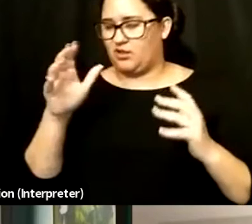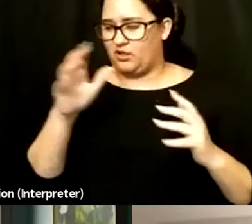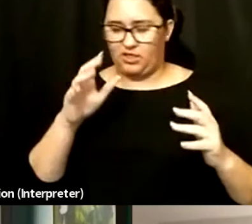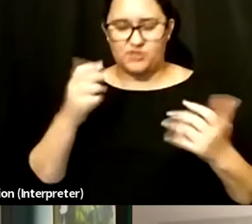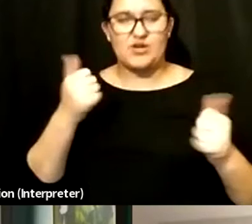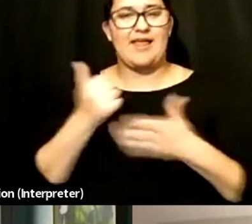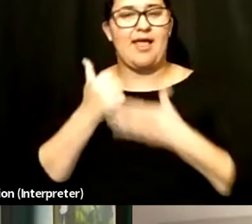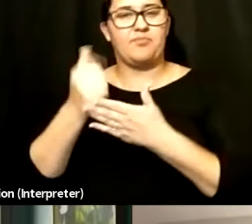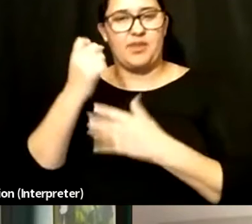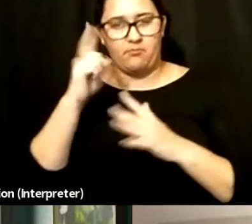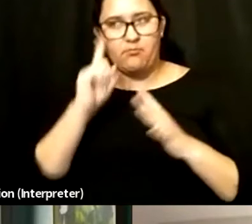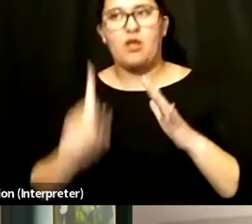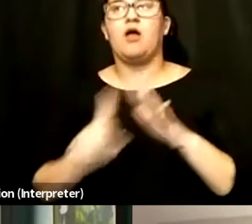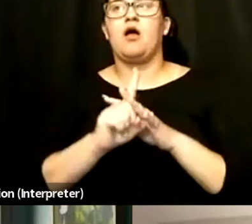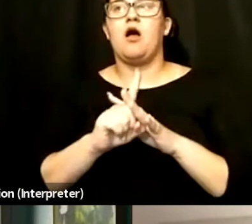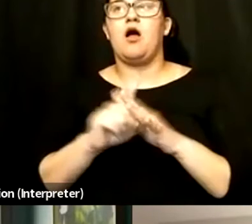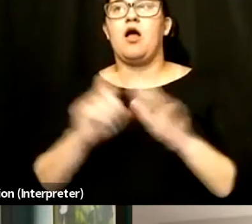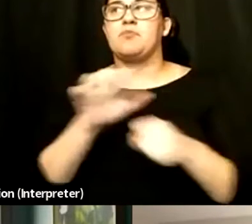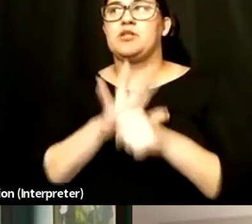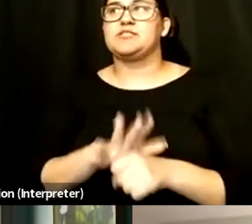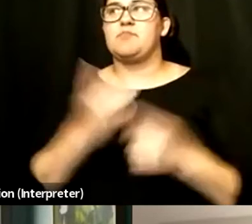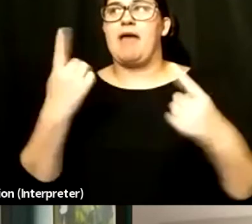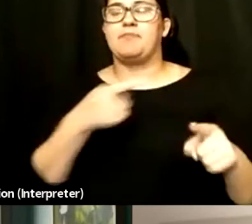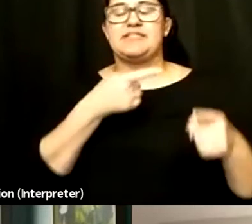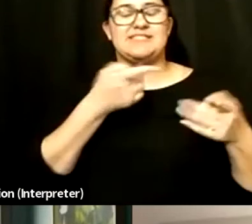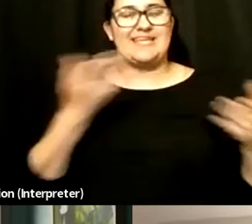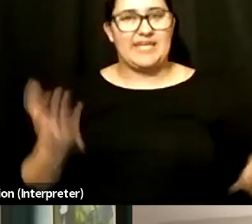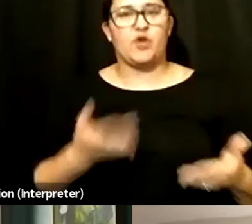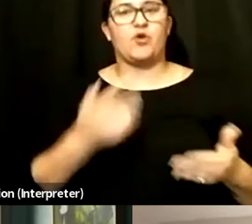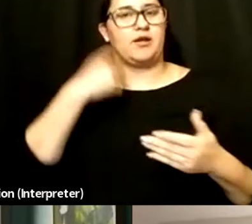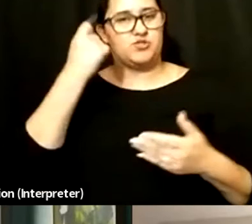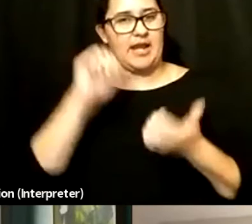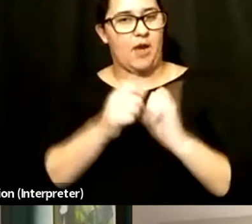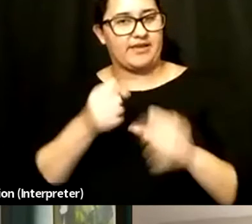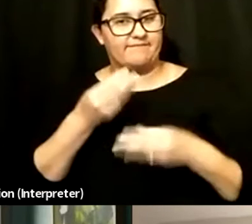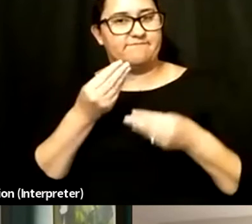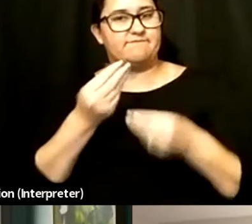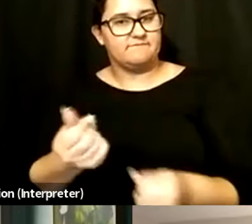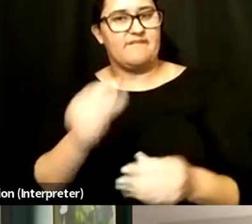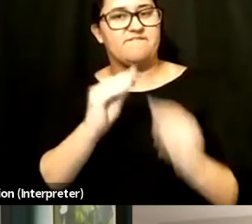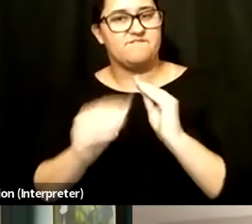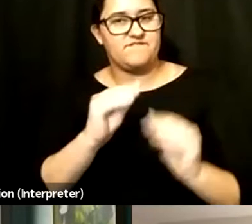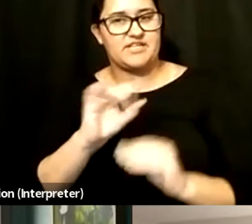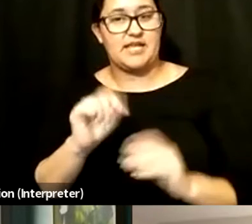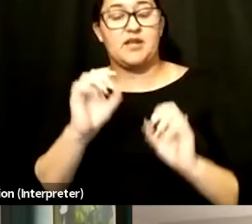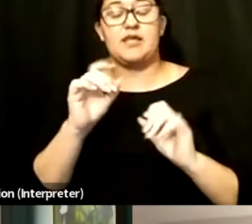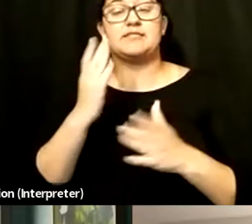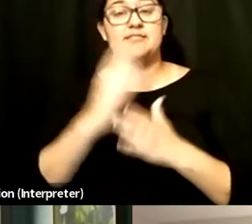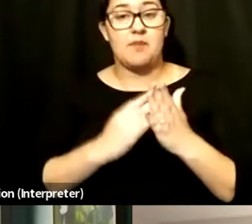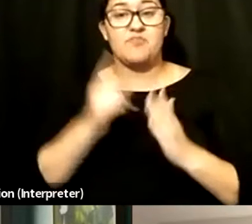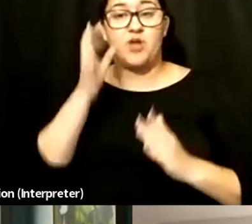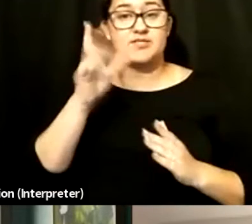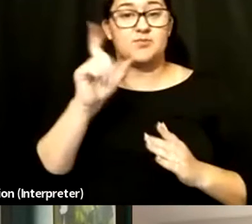and trying to raise the alarm of urgency that some of these things we need to address immediately. And I